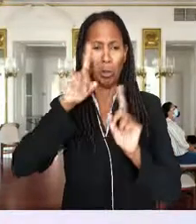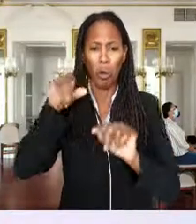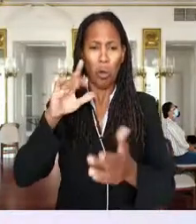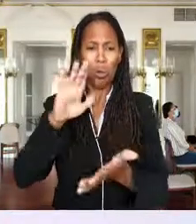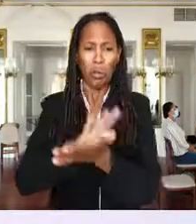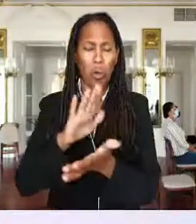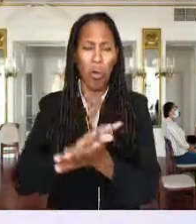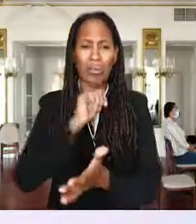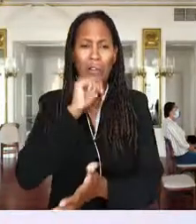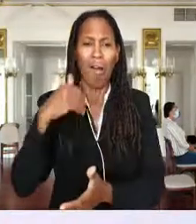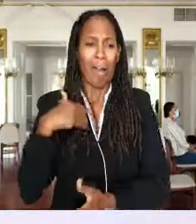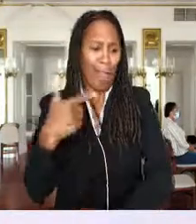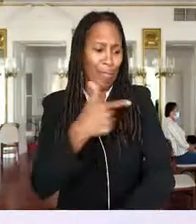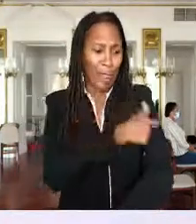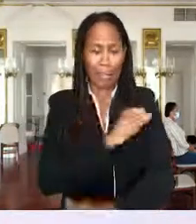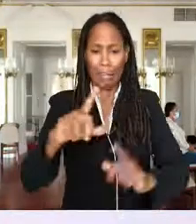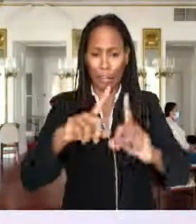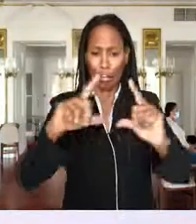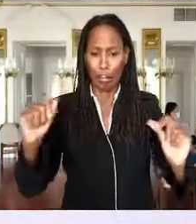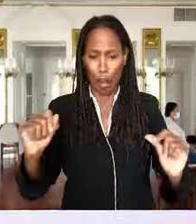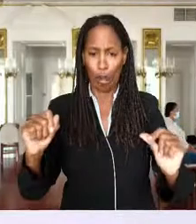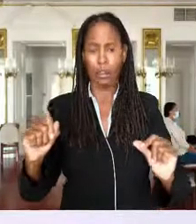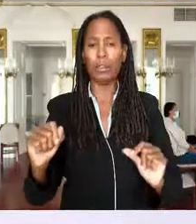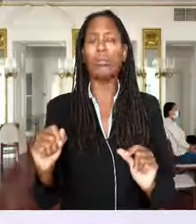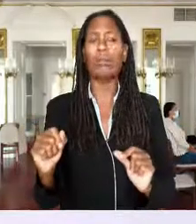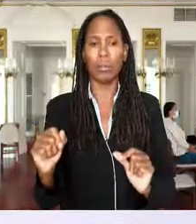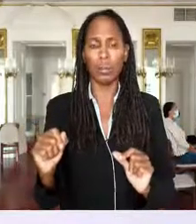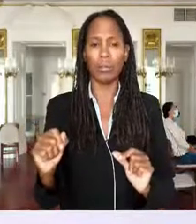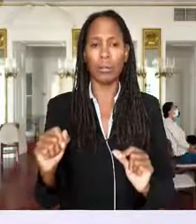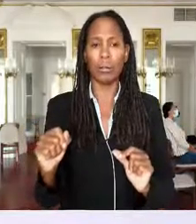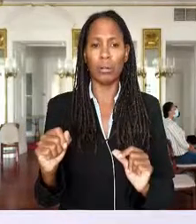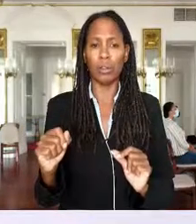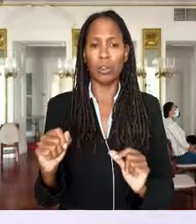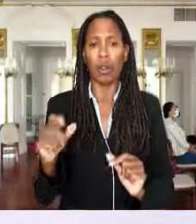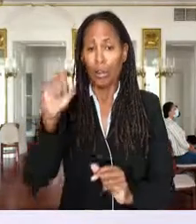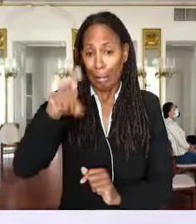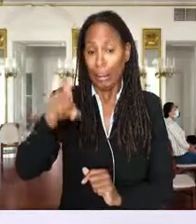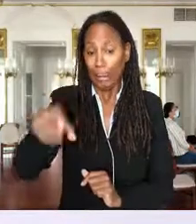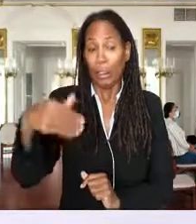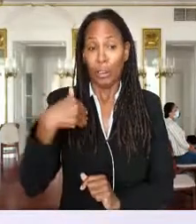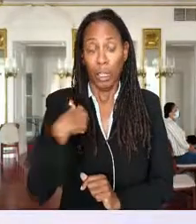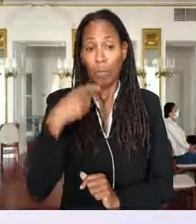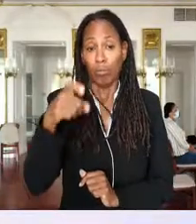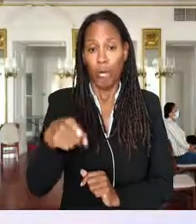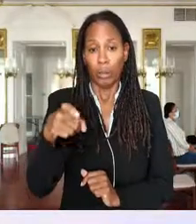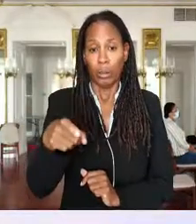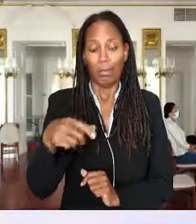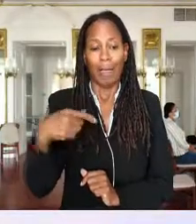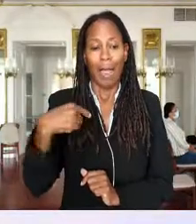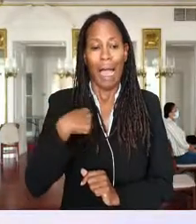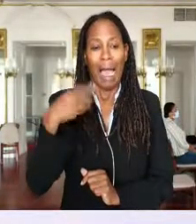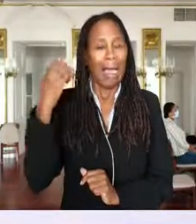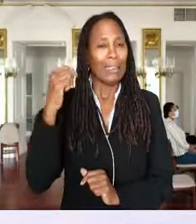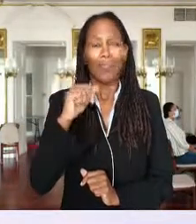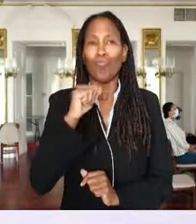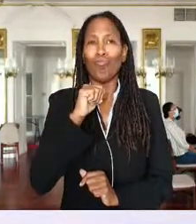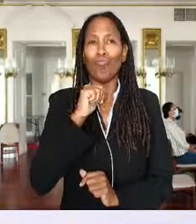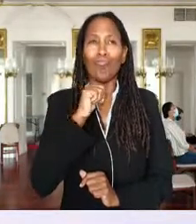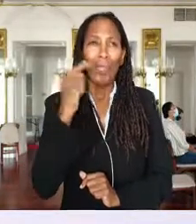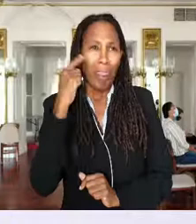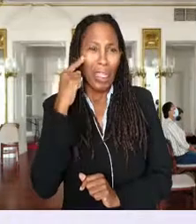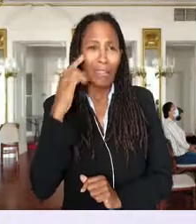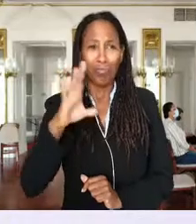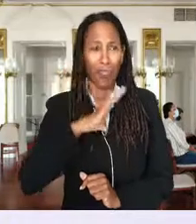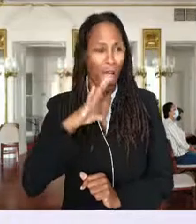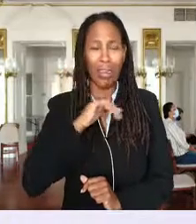a vaccination card. So as far as institutions being mandating vaccinations, I don't think that's illegal. I think that's in place in the